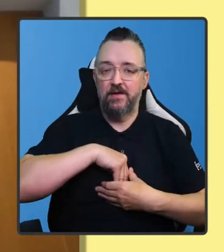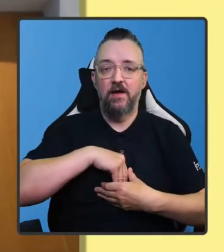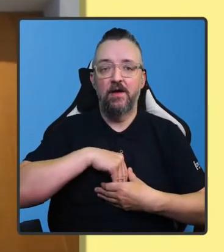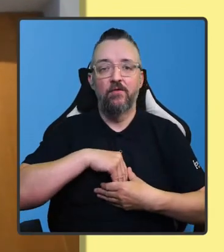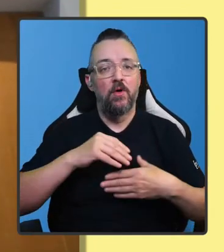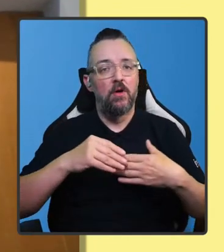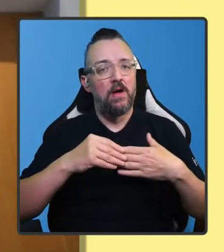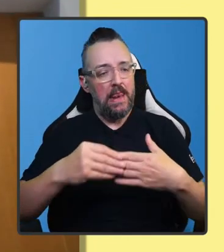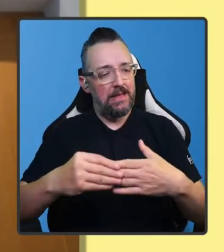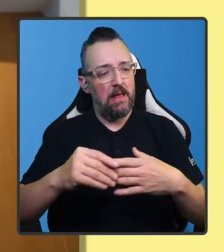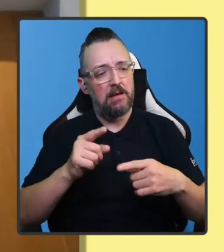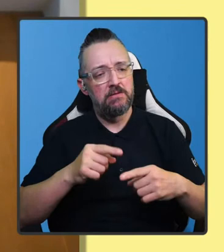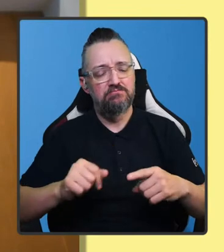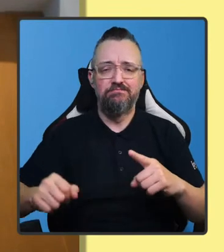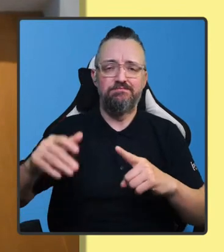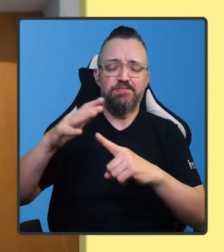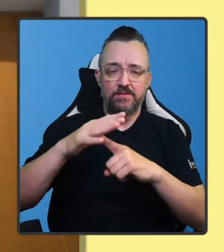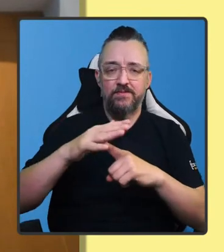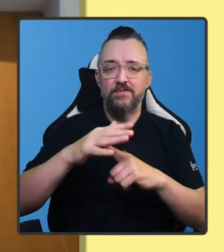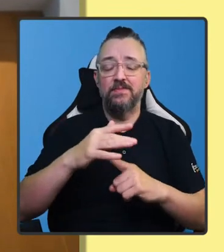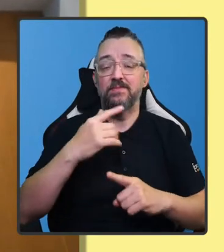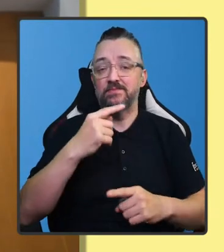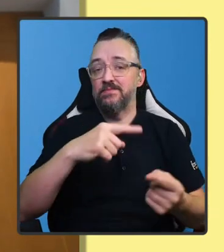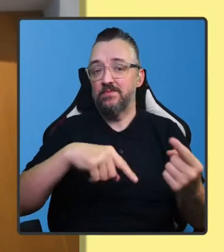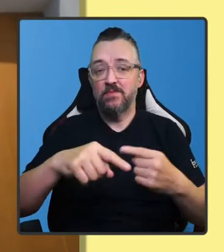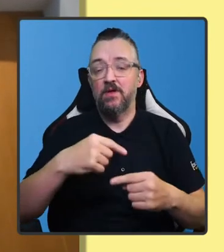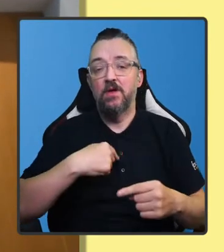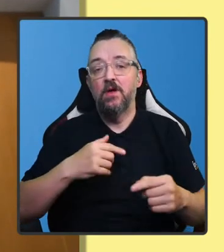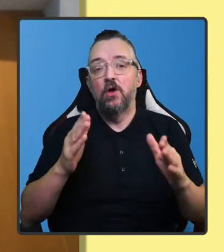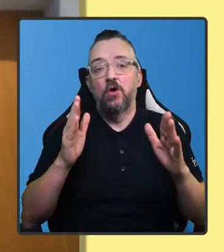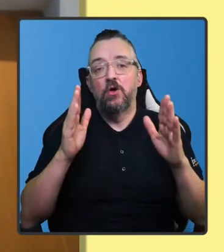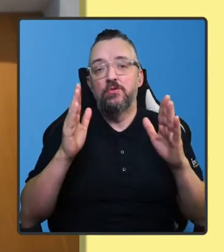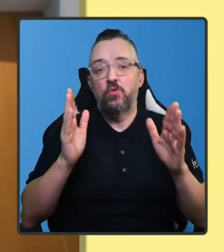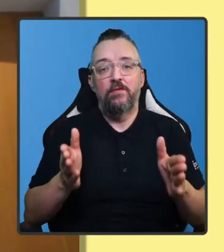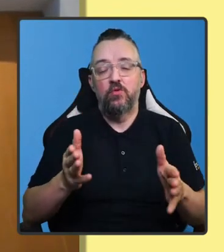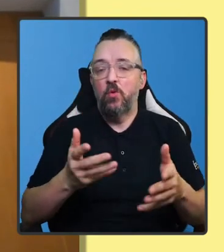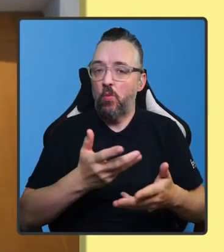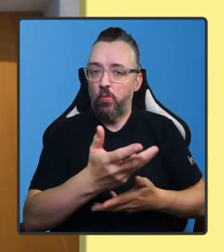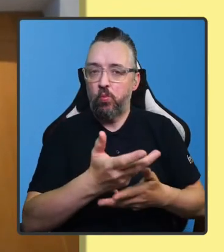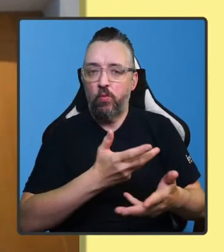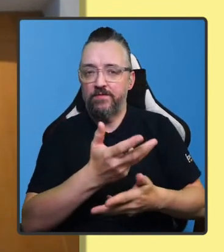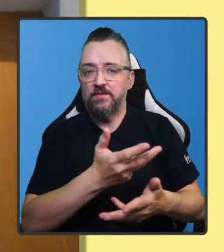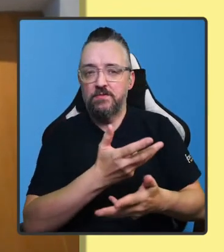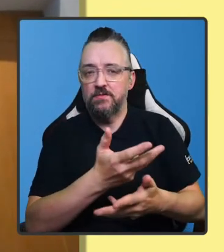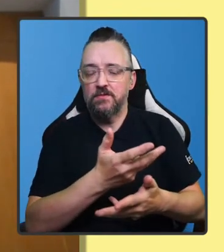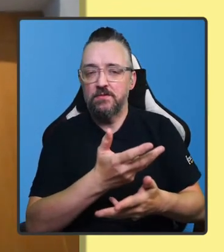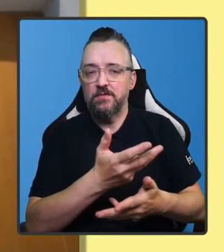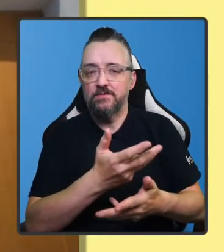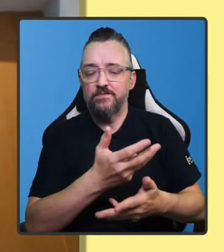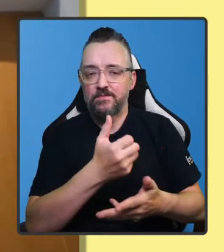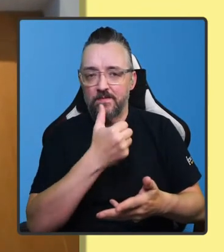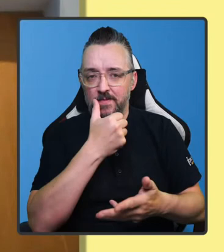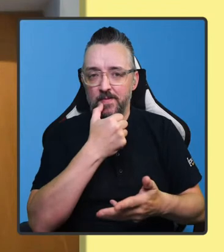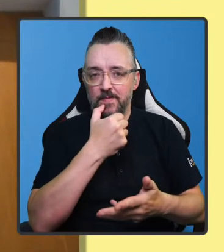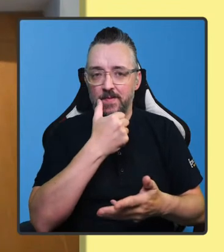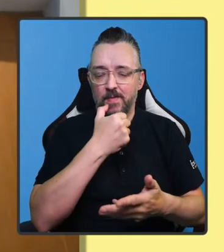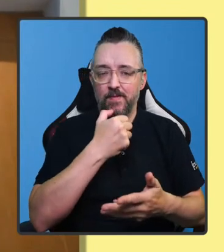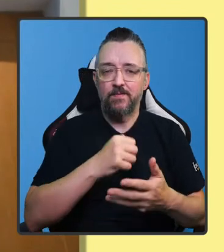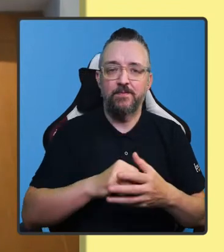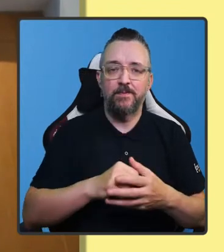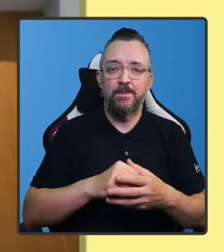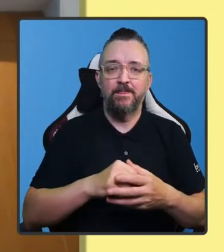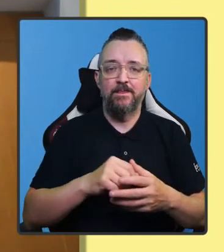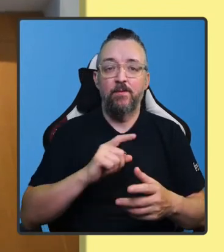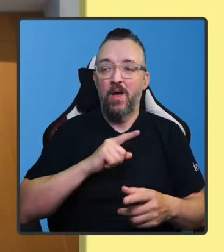point where we don't have to have a conversation about how well lit certain streets are,